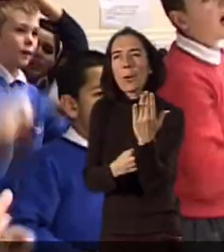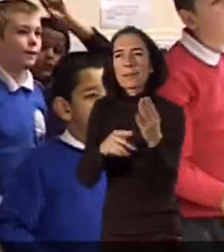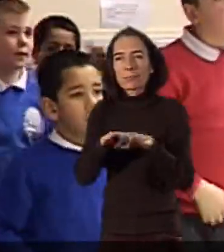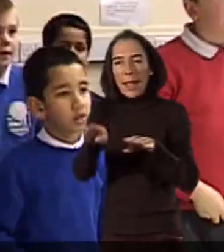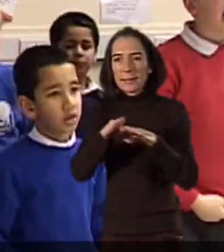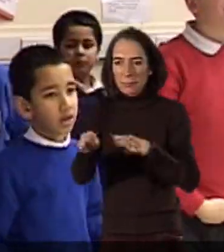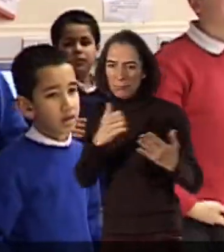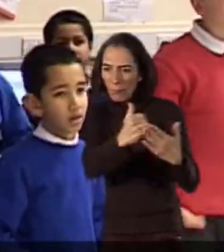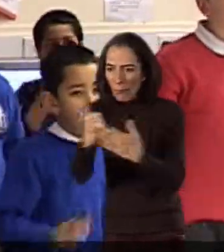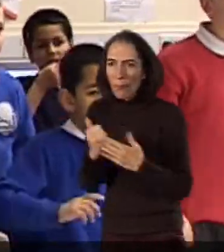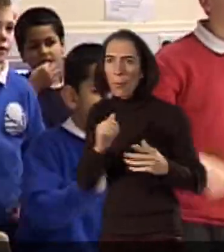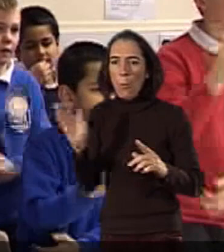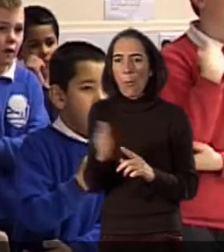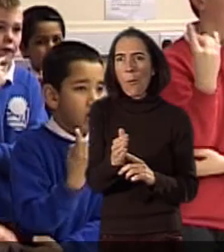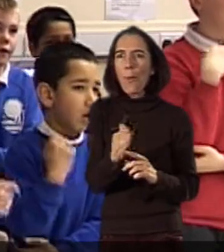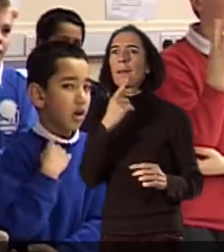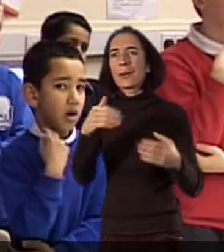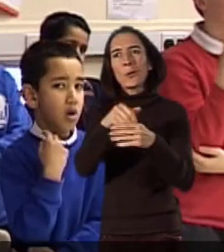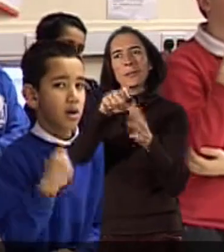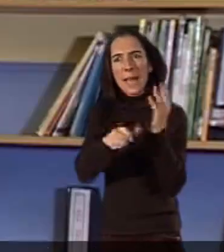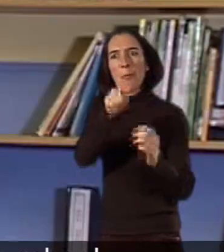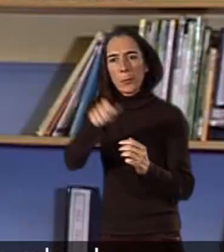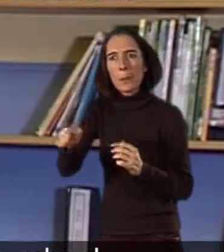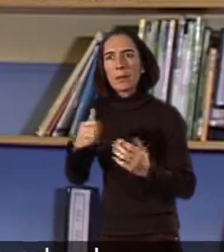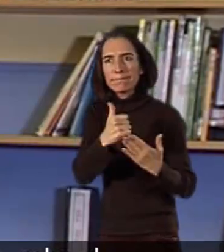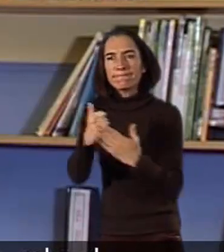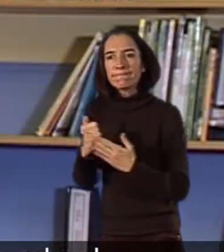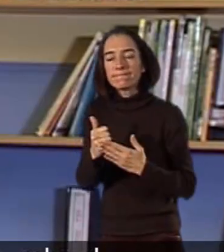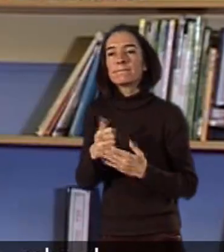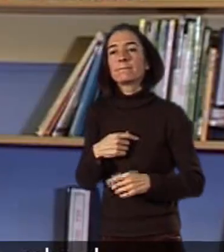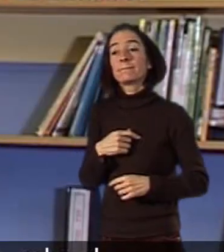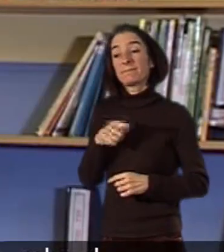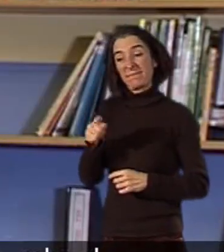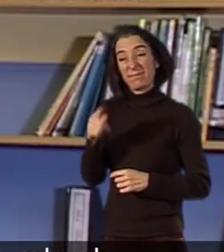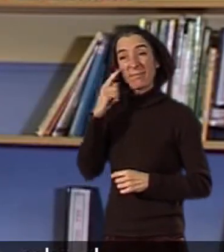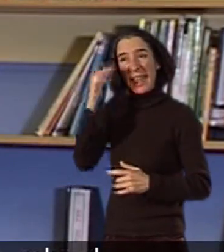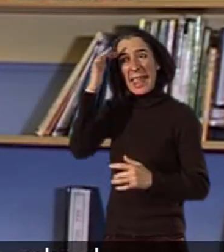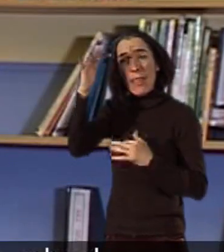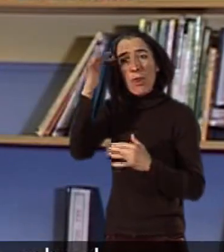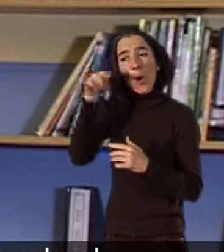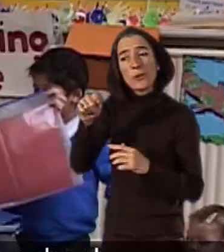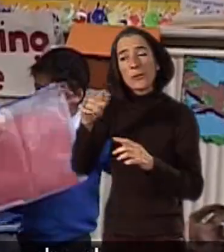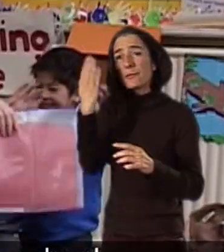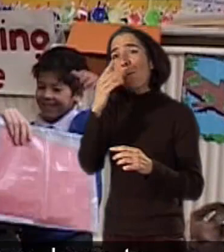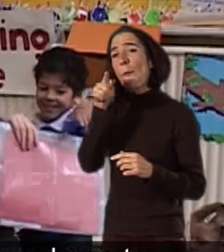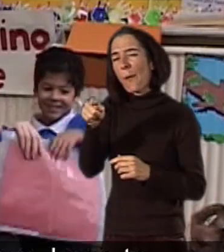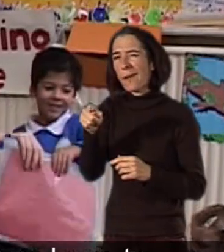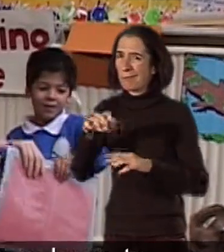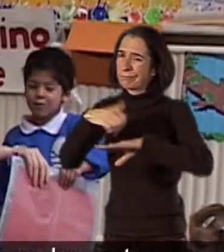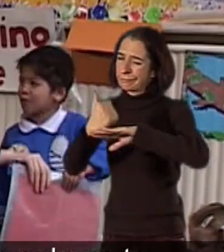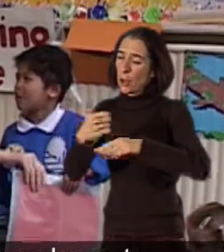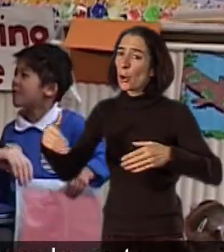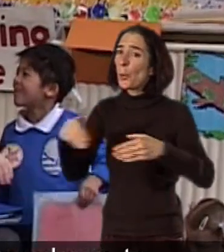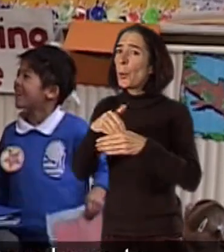all pupils, including disabled pupils. Well, I think the whole ethos of the school is based on inclusion. It's something the governors